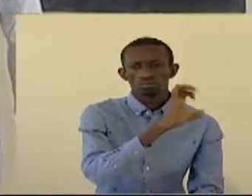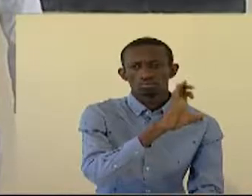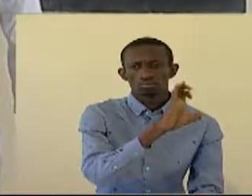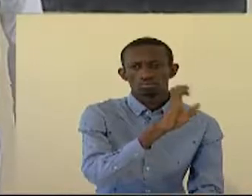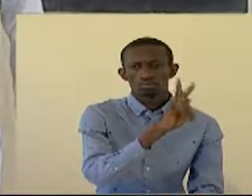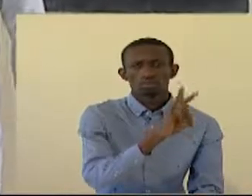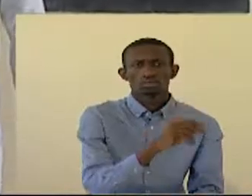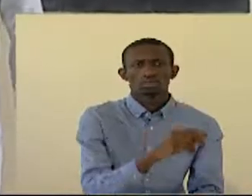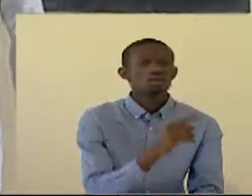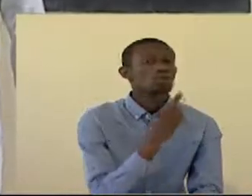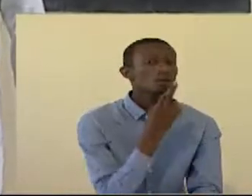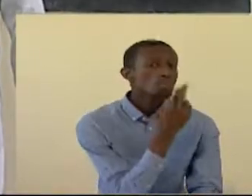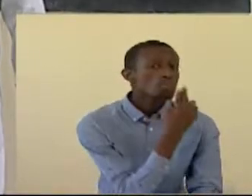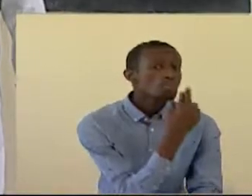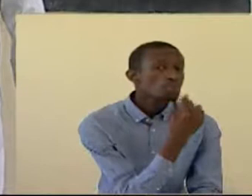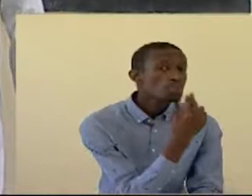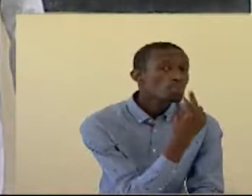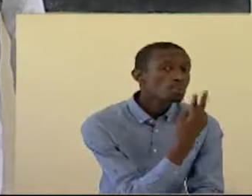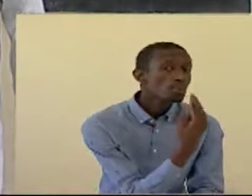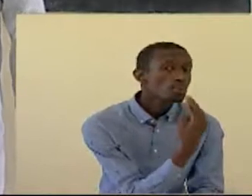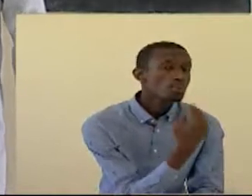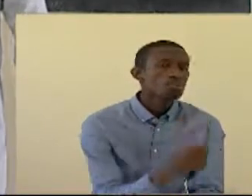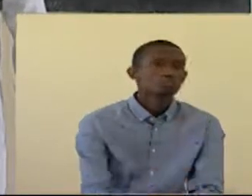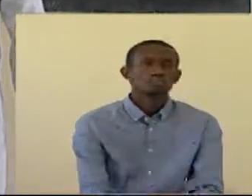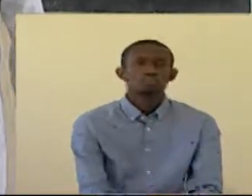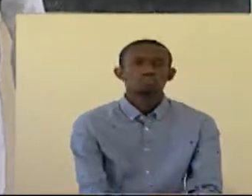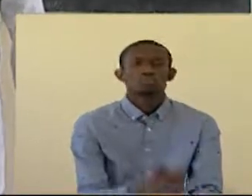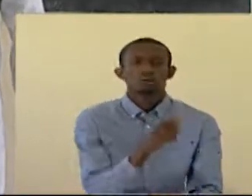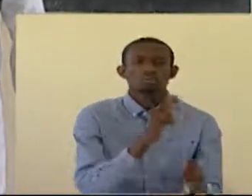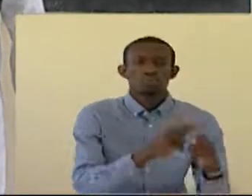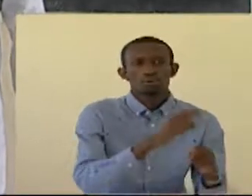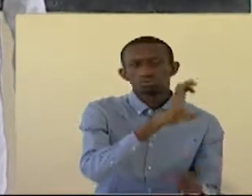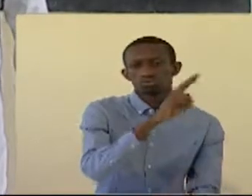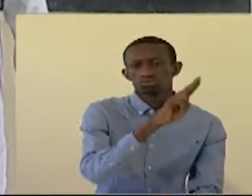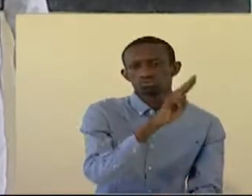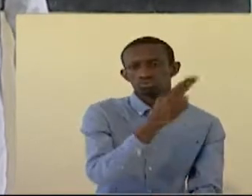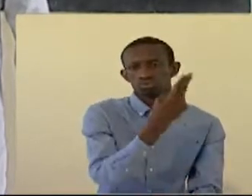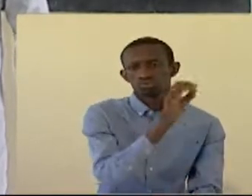Brick red precipitate, and that is copper 1 oxide. We call it copper